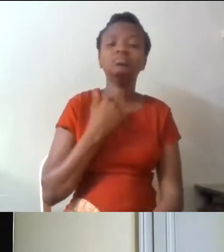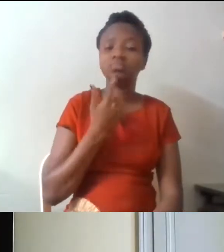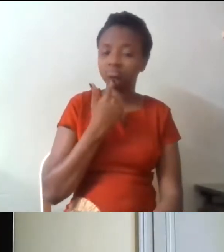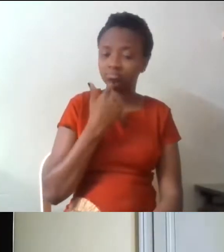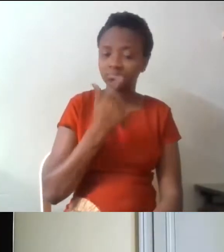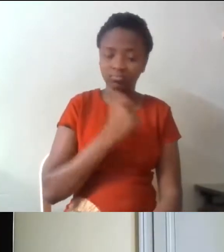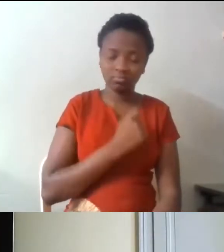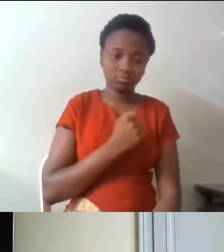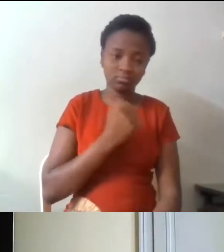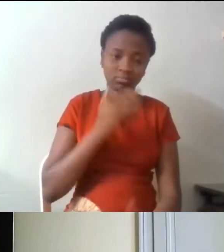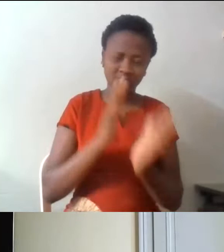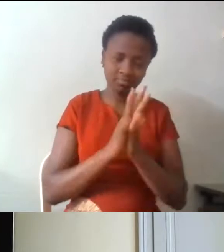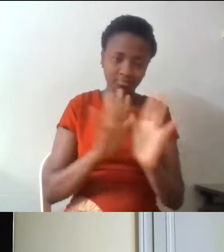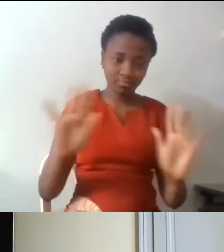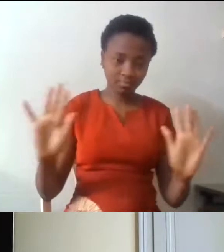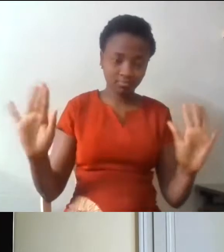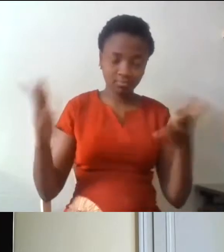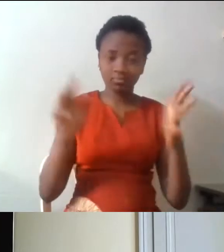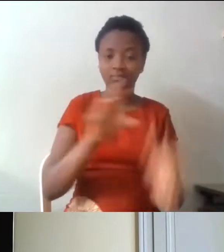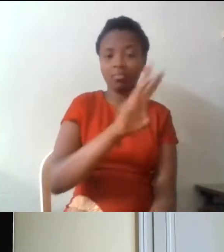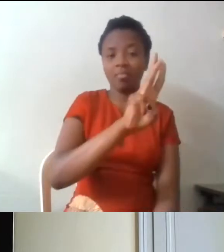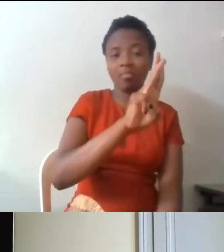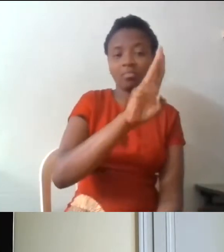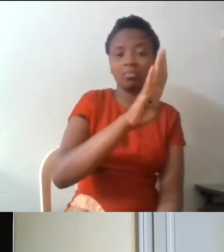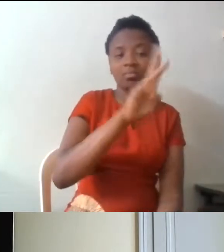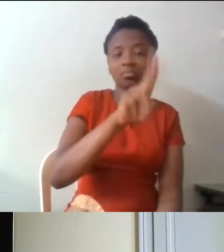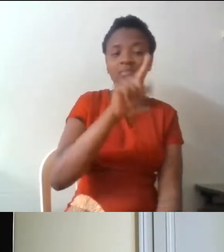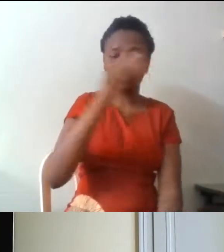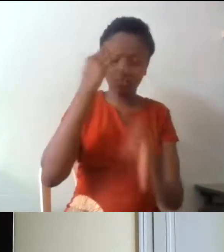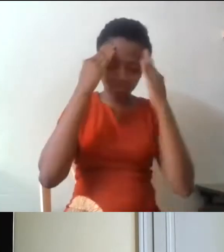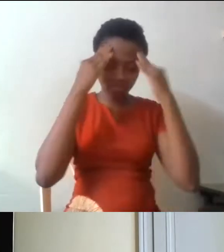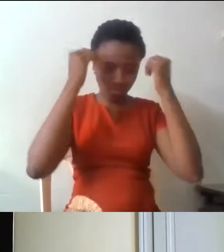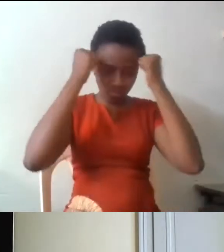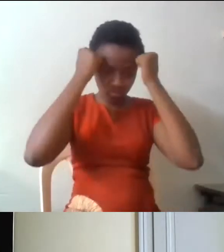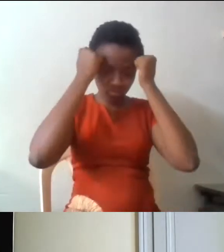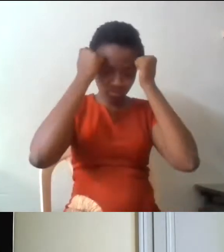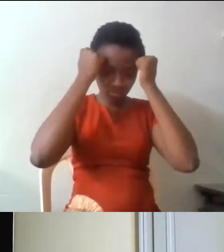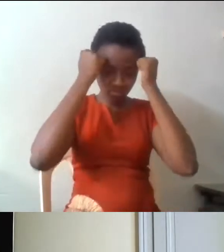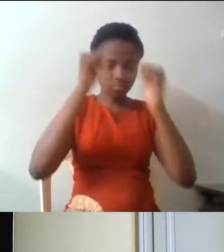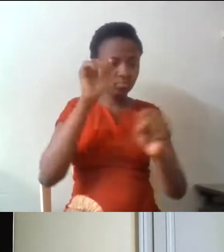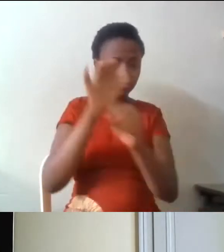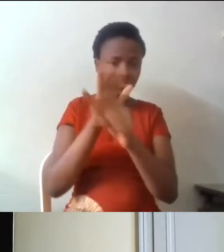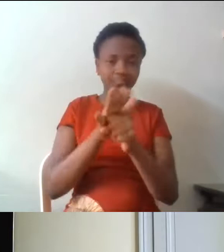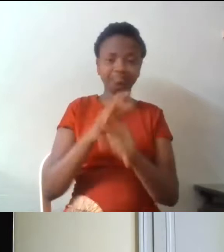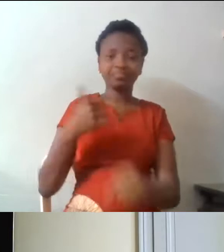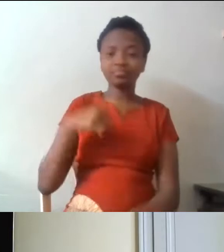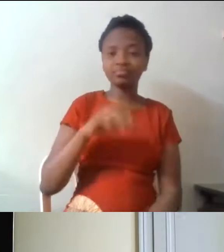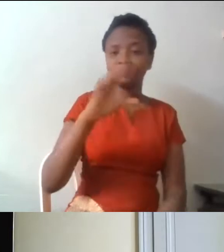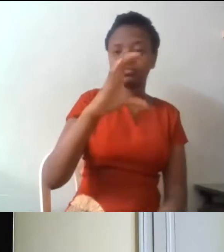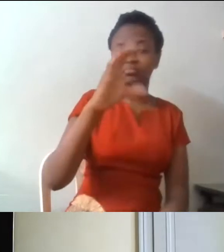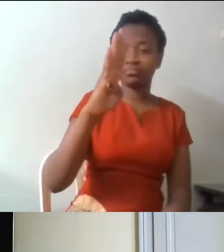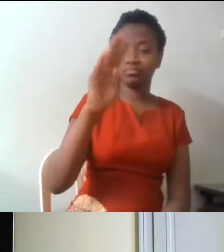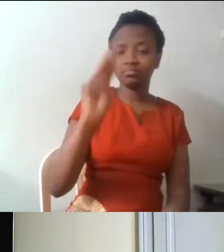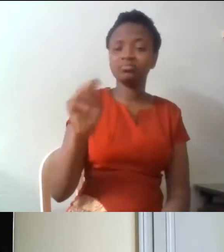WBU for this very important study. And it's been a real privilege for CBM Global to have been able to